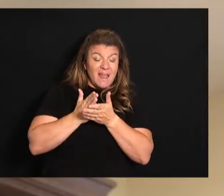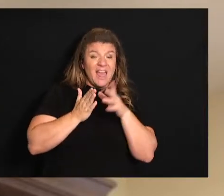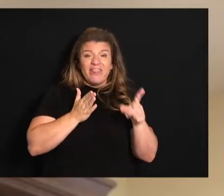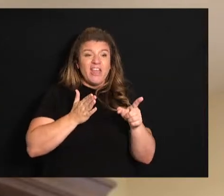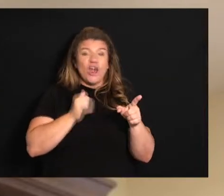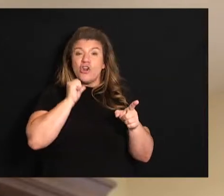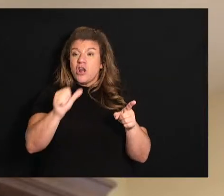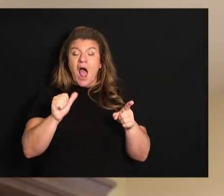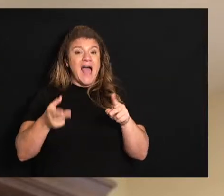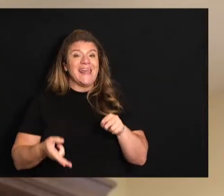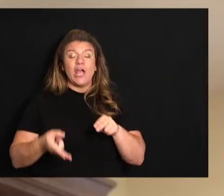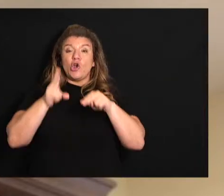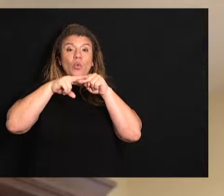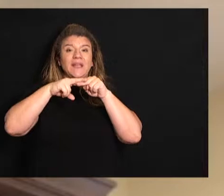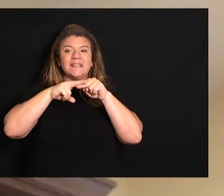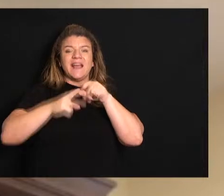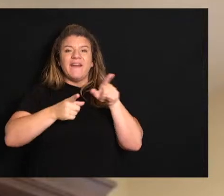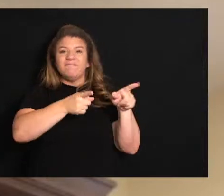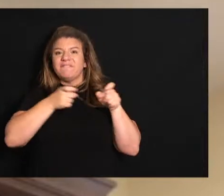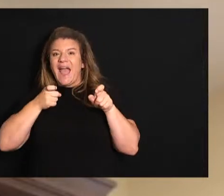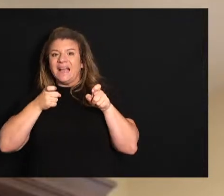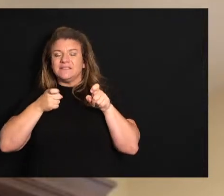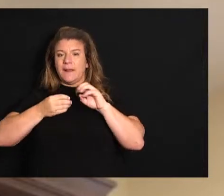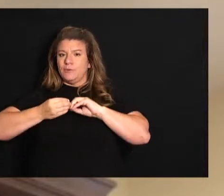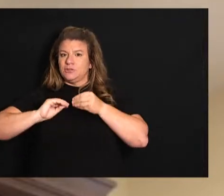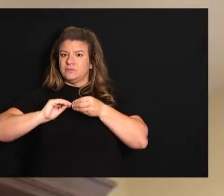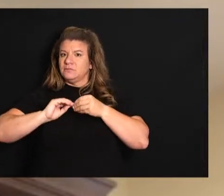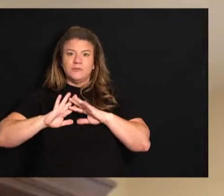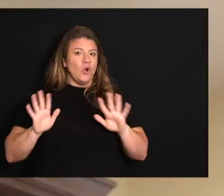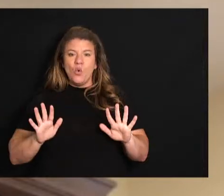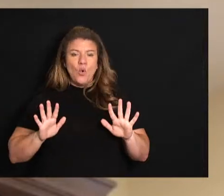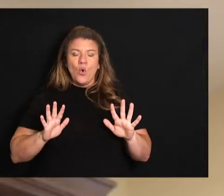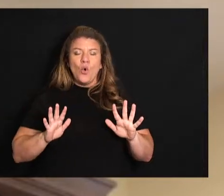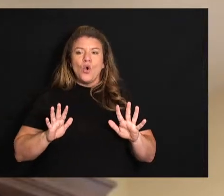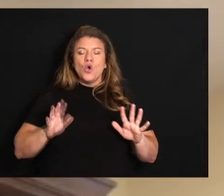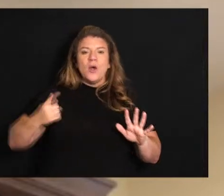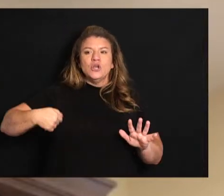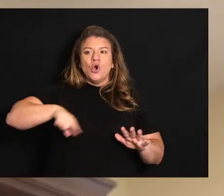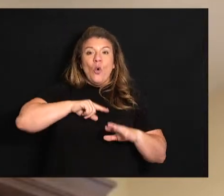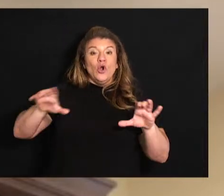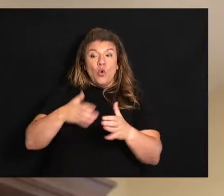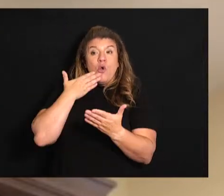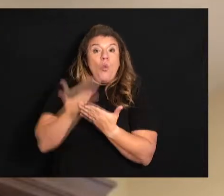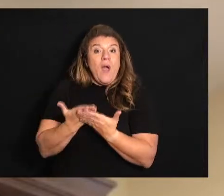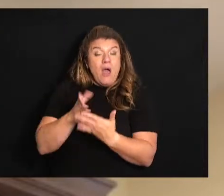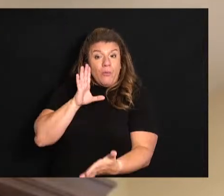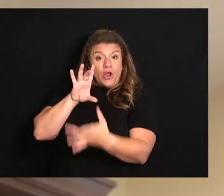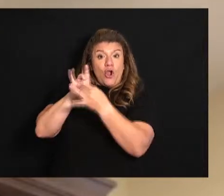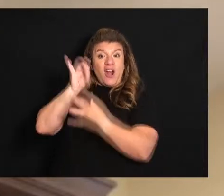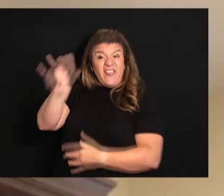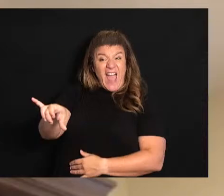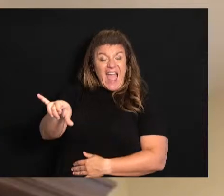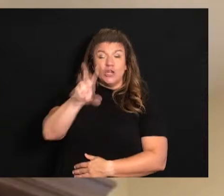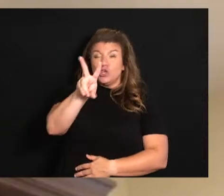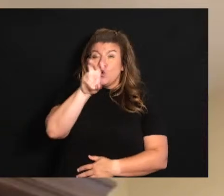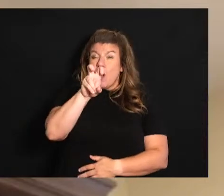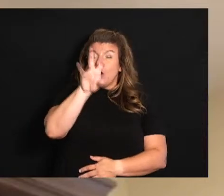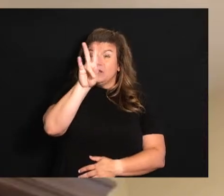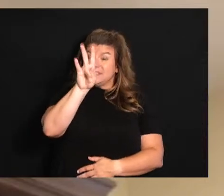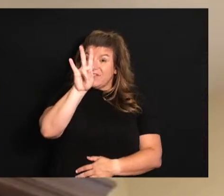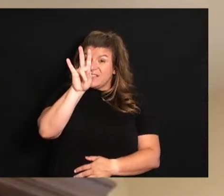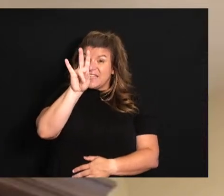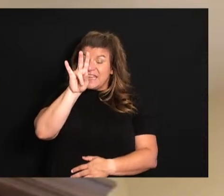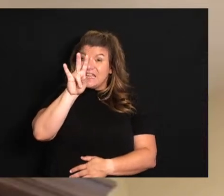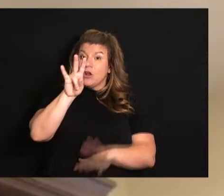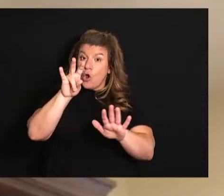not increasing at a rapid rate, so we are doing well in that regard. 217,